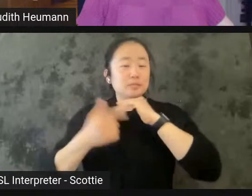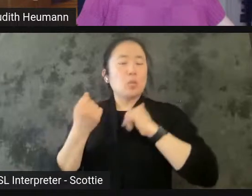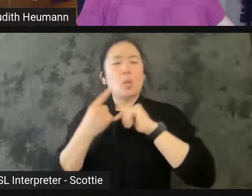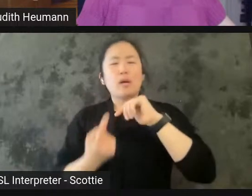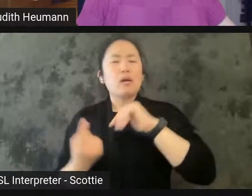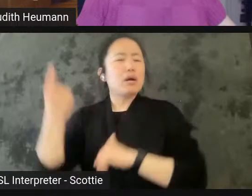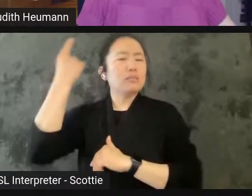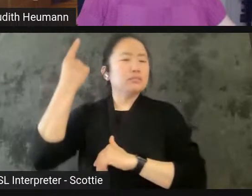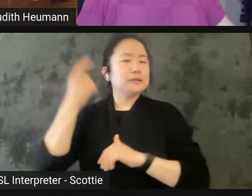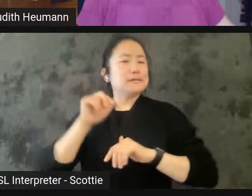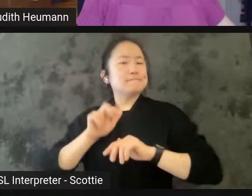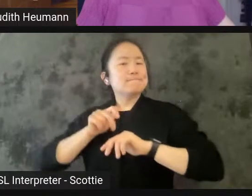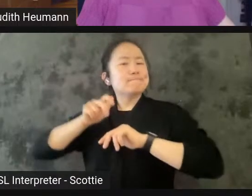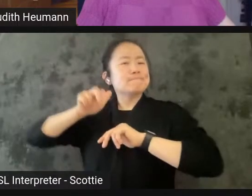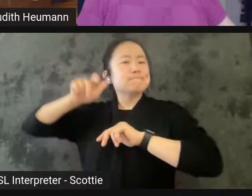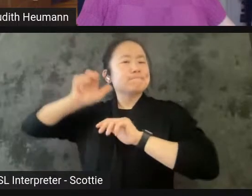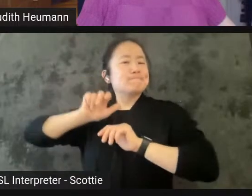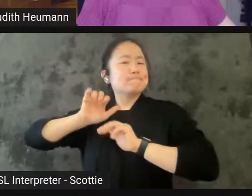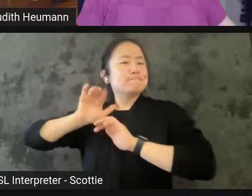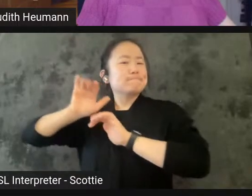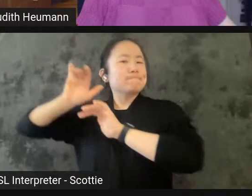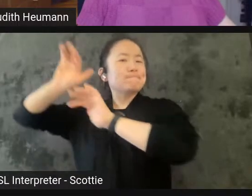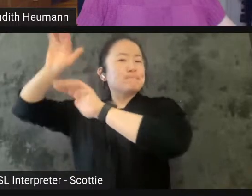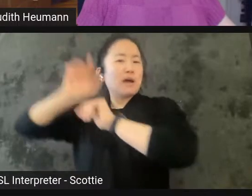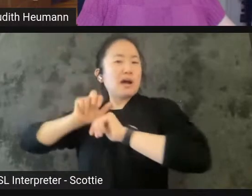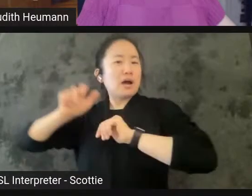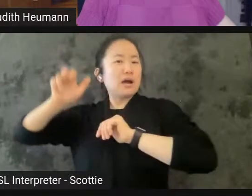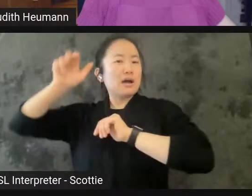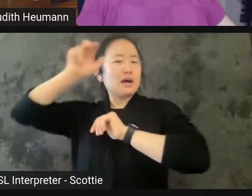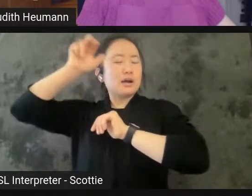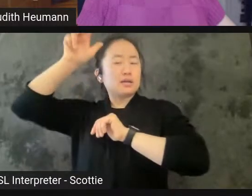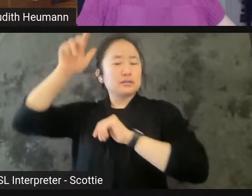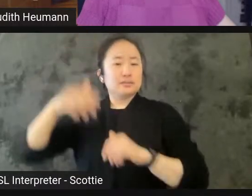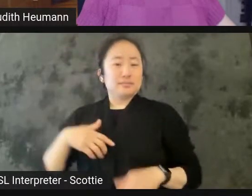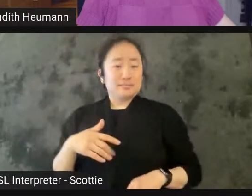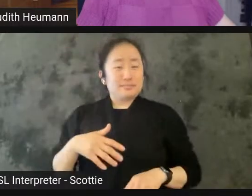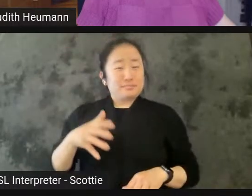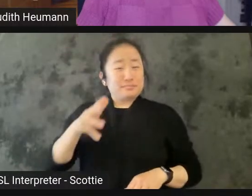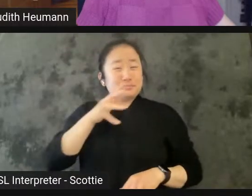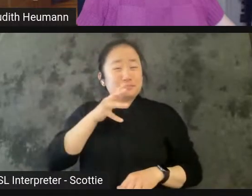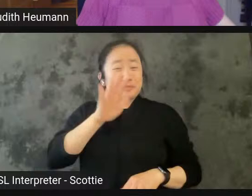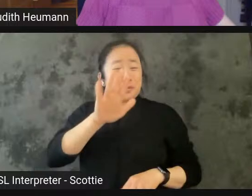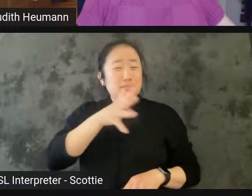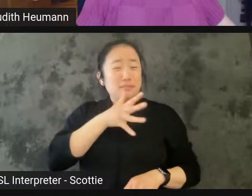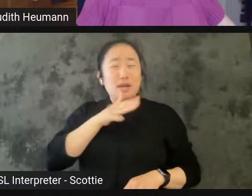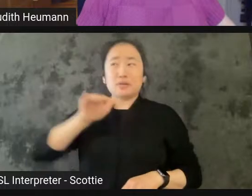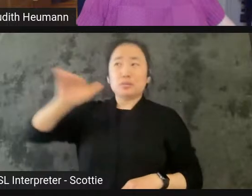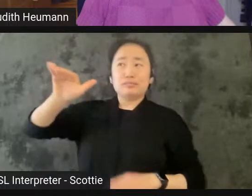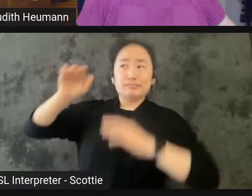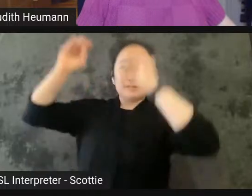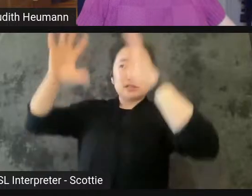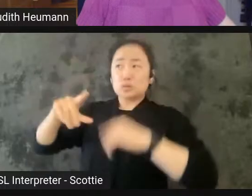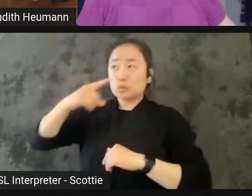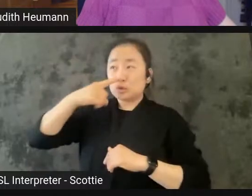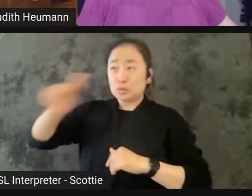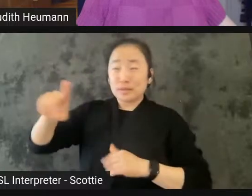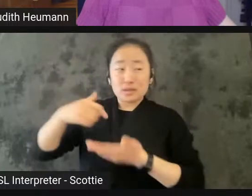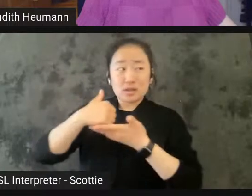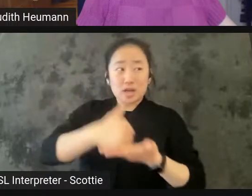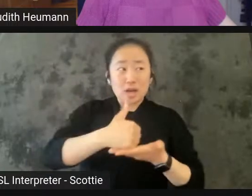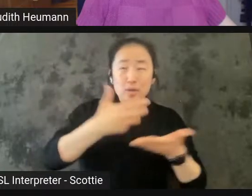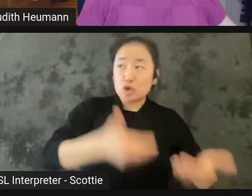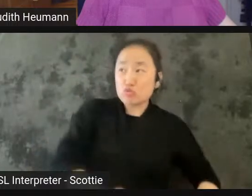to do an activity, her mother had to ask the instructor for help. Can you carry Judy up or